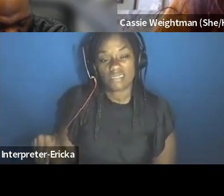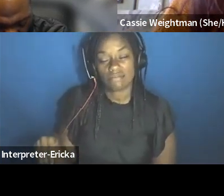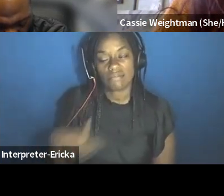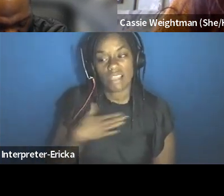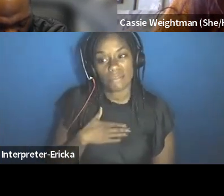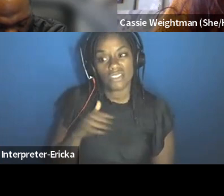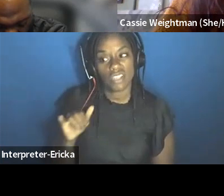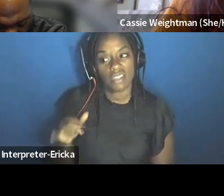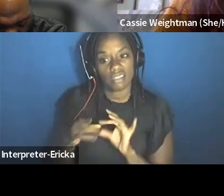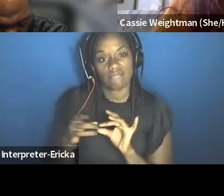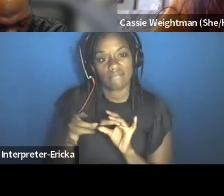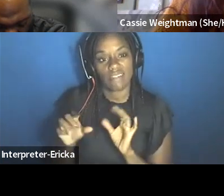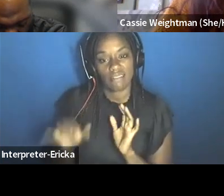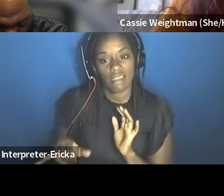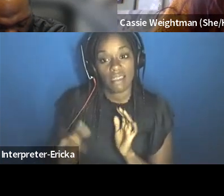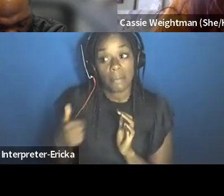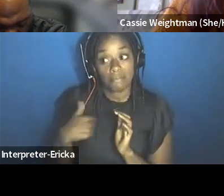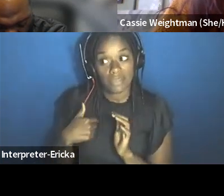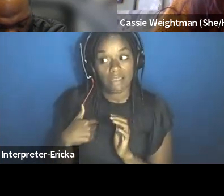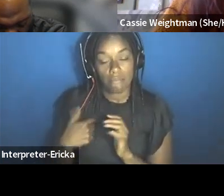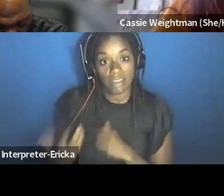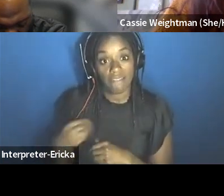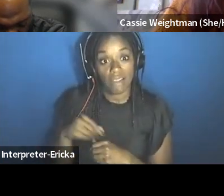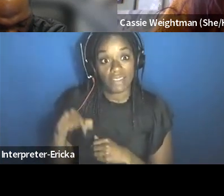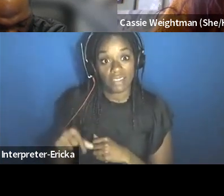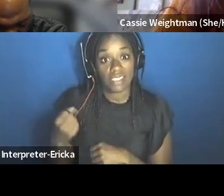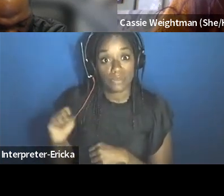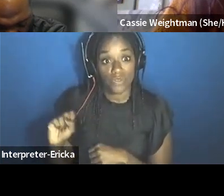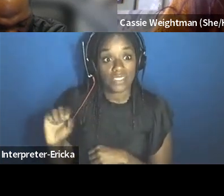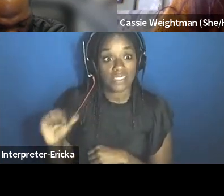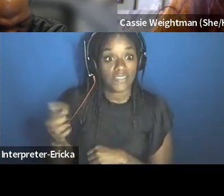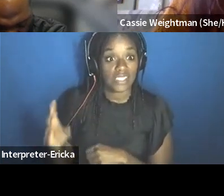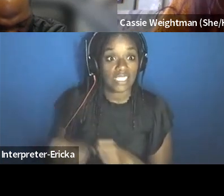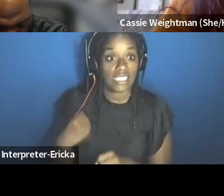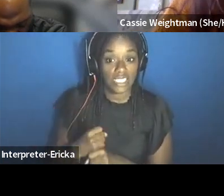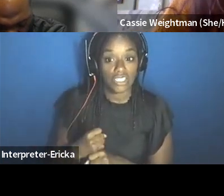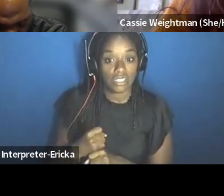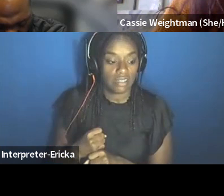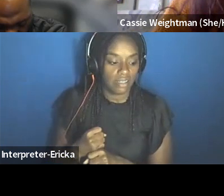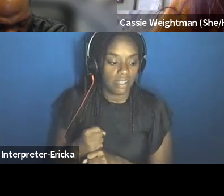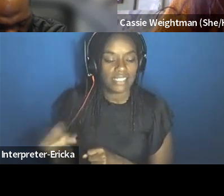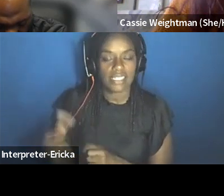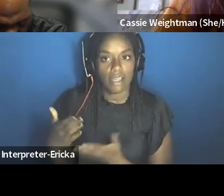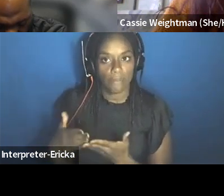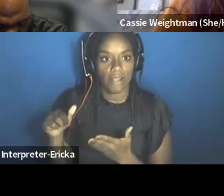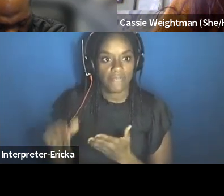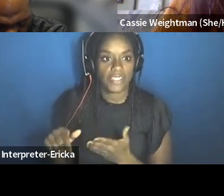especially being someone that's been part of this movement for 17 years. Like that's the other part of these jobs